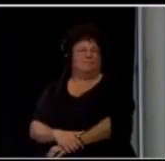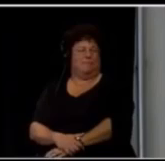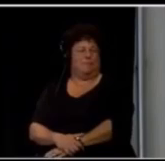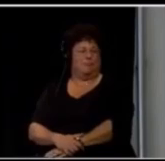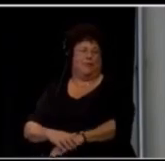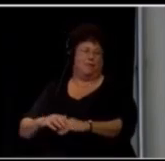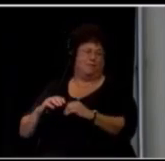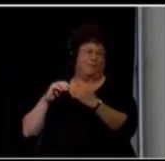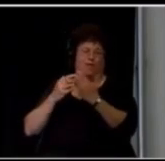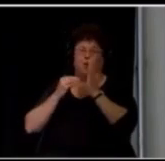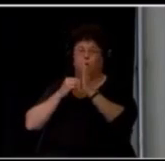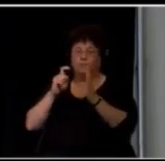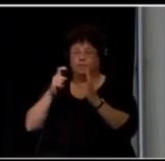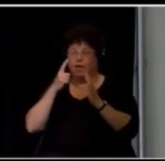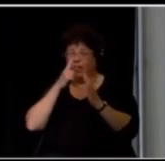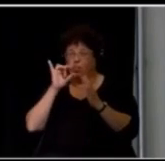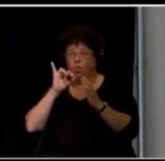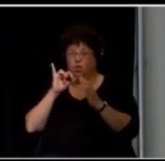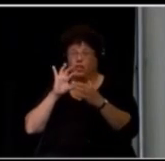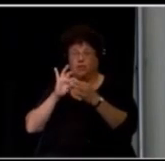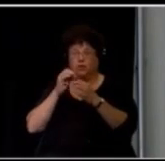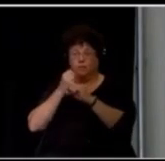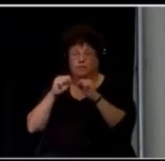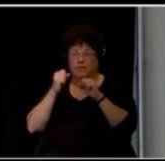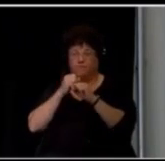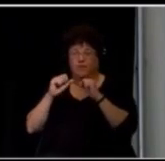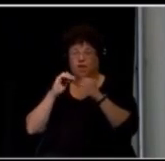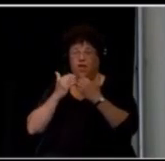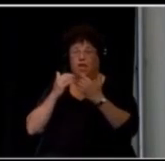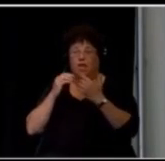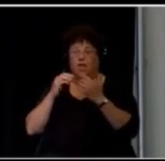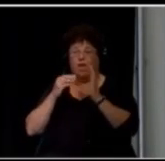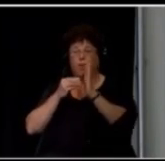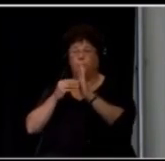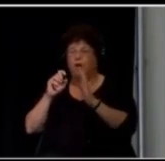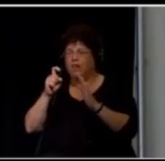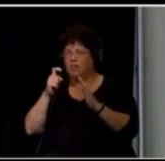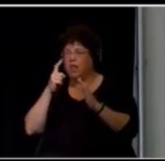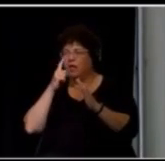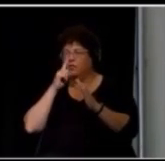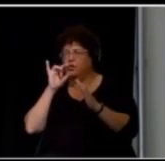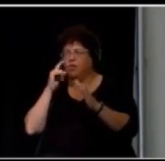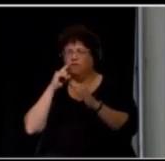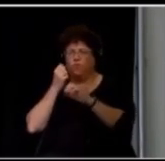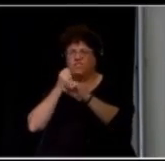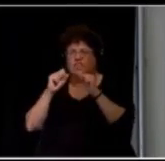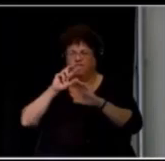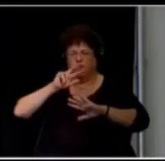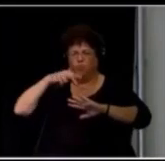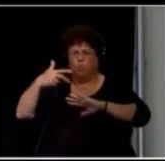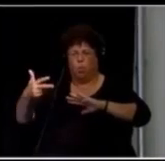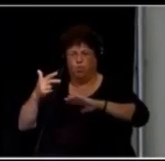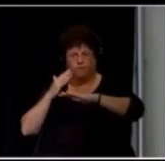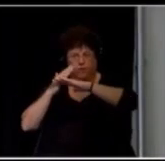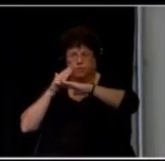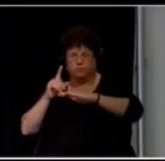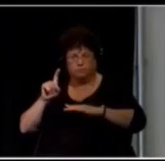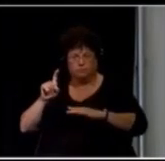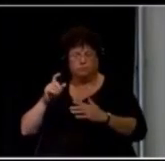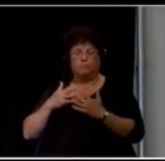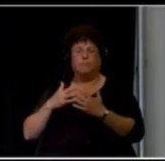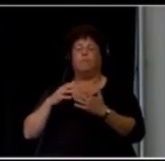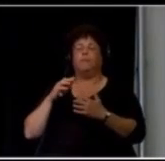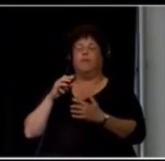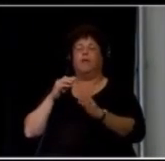And how's Model X looking in terms of safety? Sorry, how's the what? How's Model X looking in terms of safety and rollover? Yeah. So Model X, I